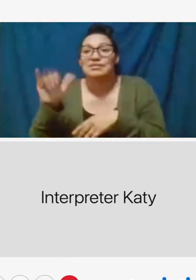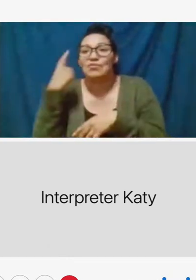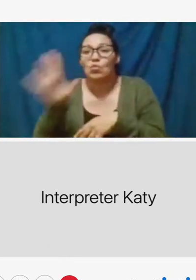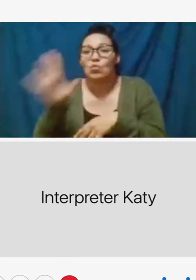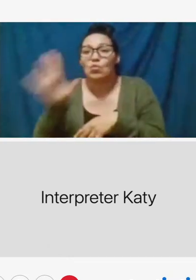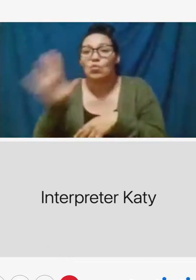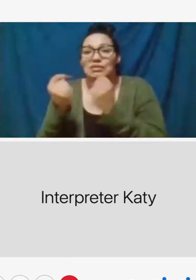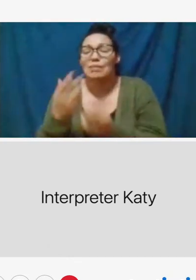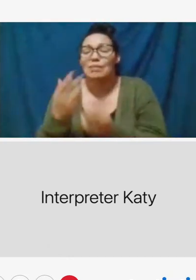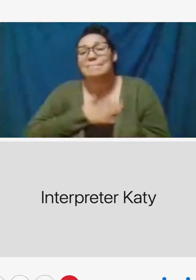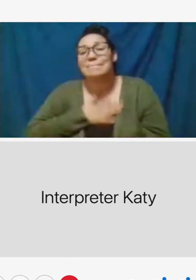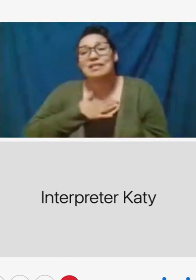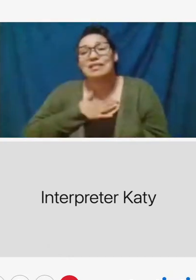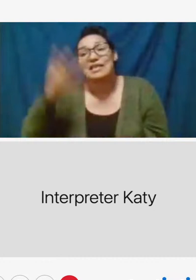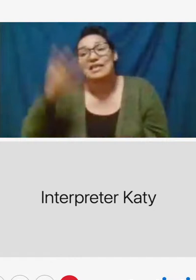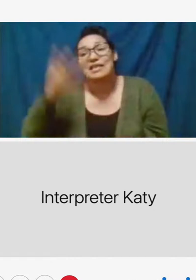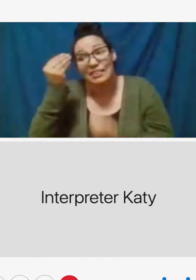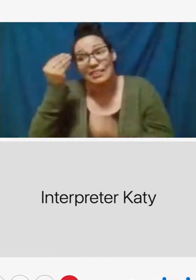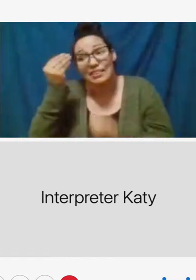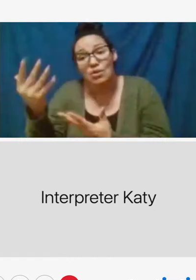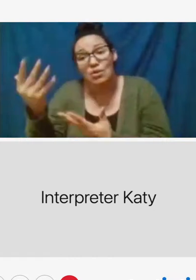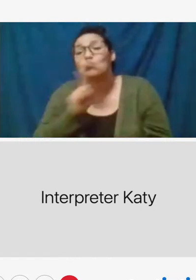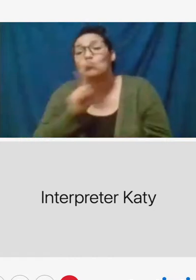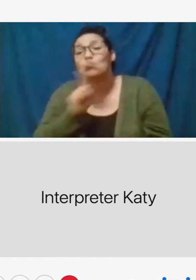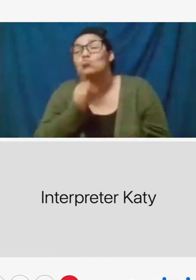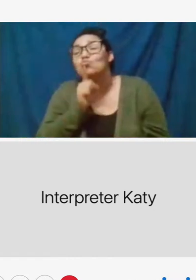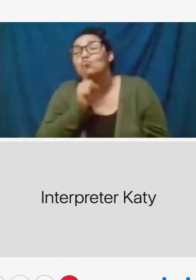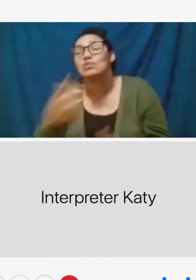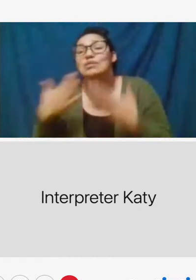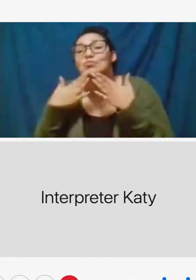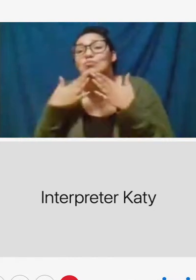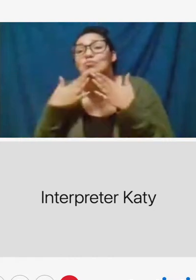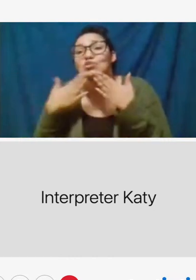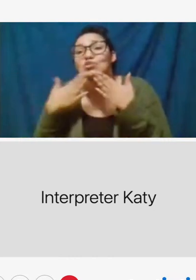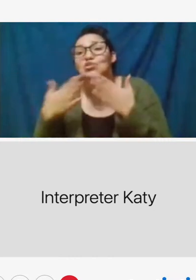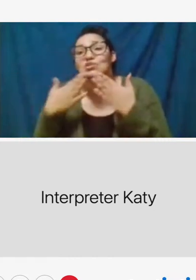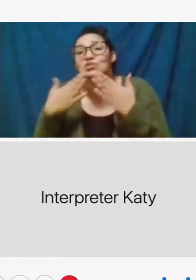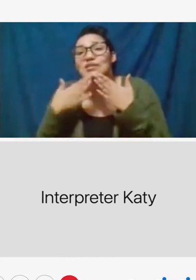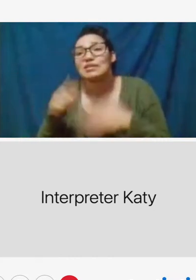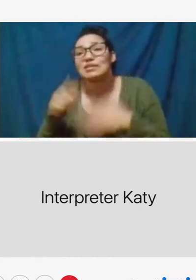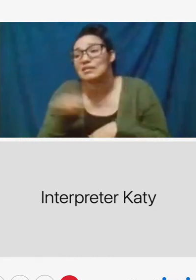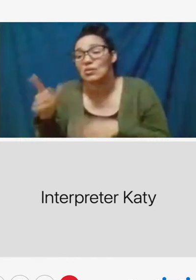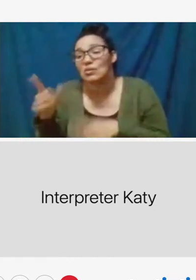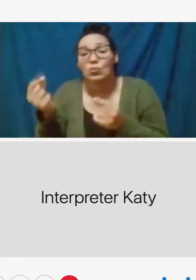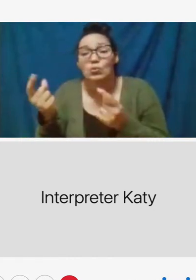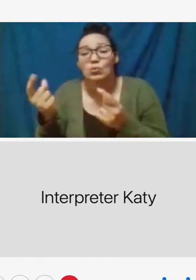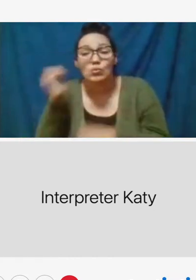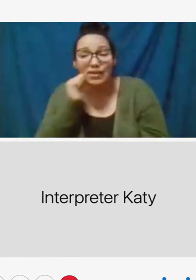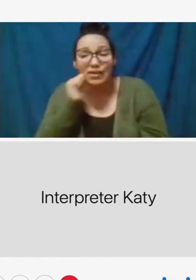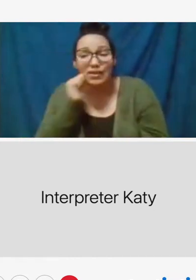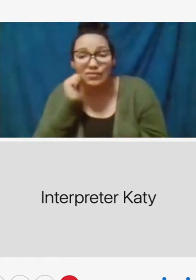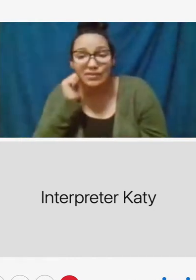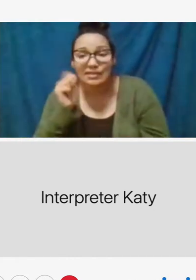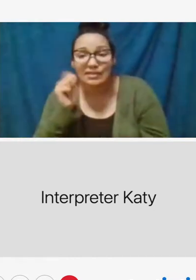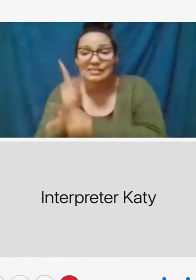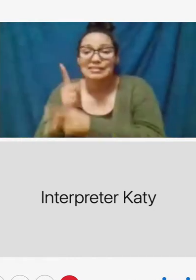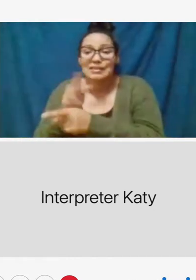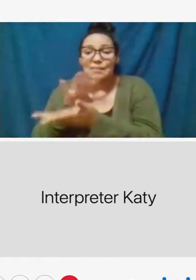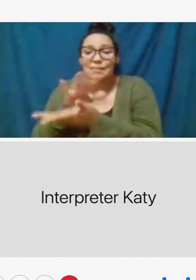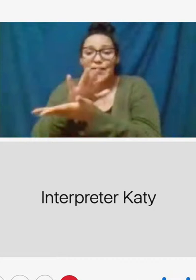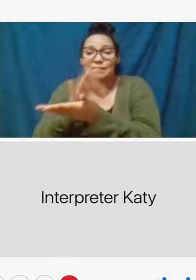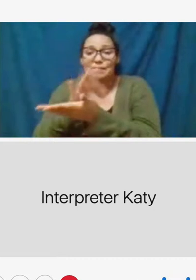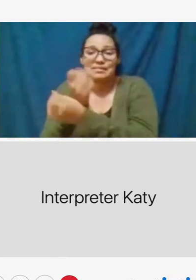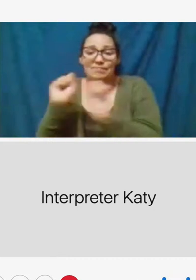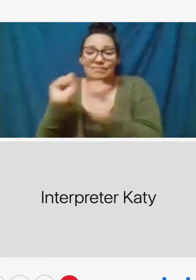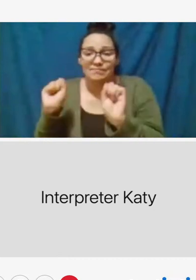that we really appreciate what they do on a daily basis on keeping our campus safe uh also I want